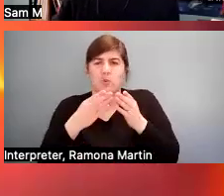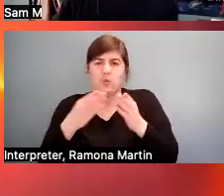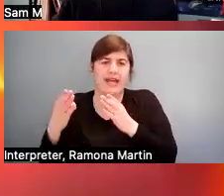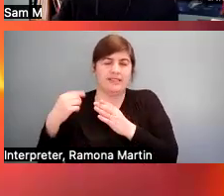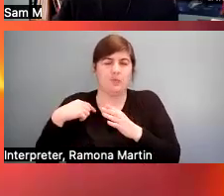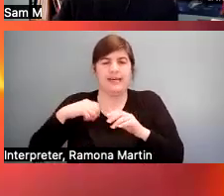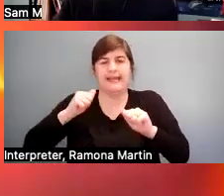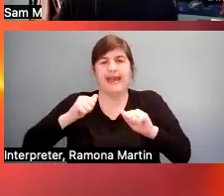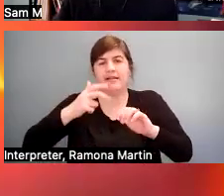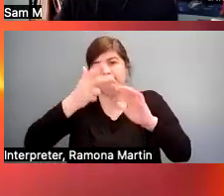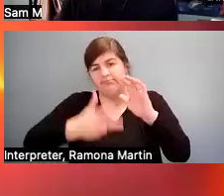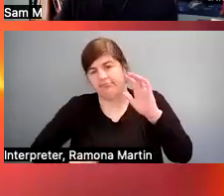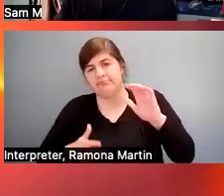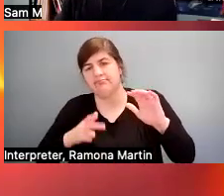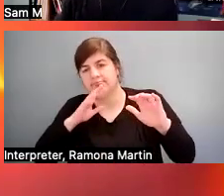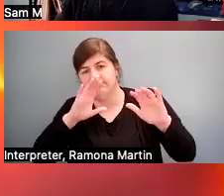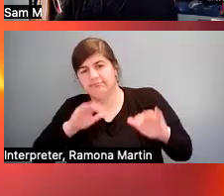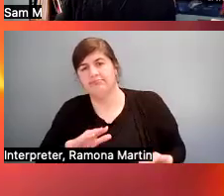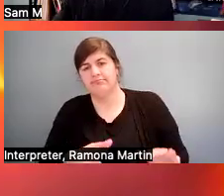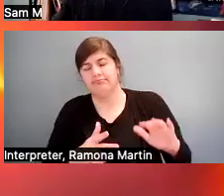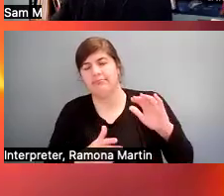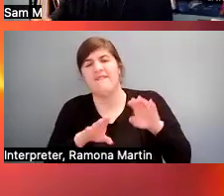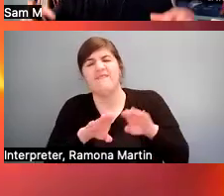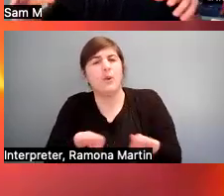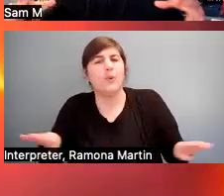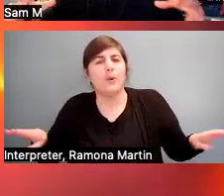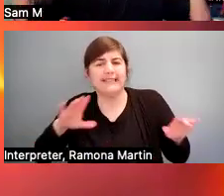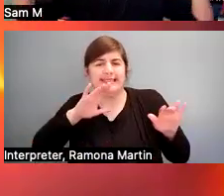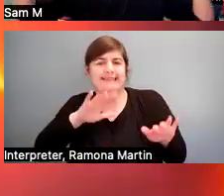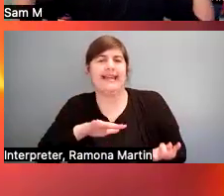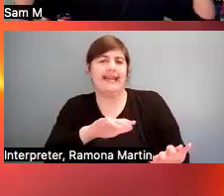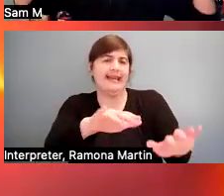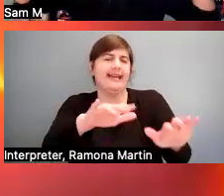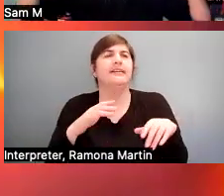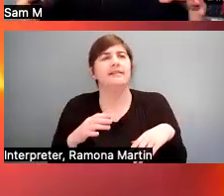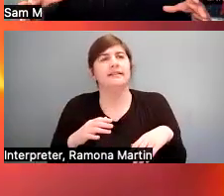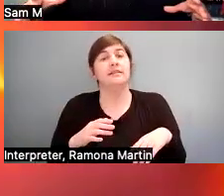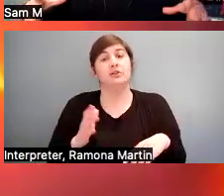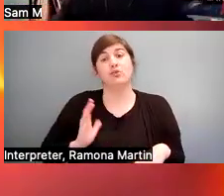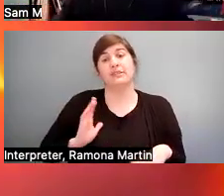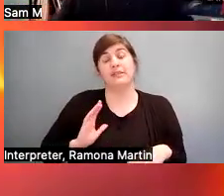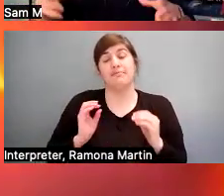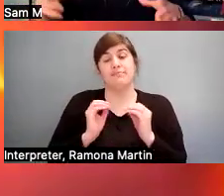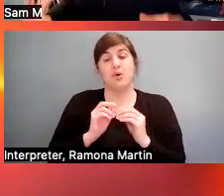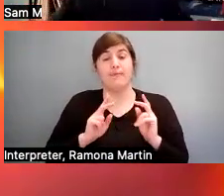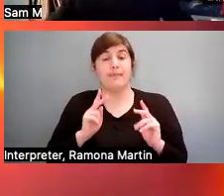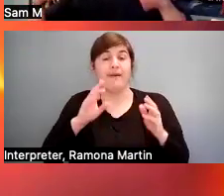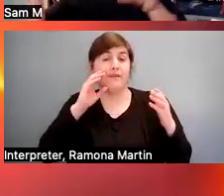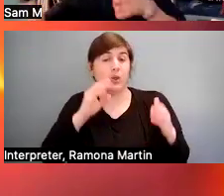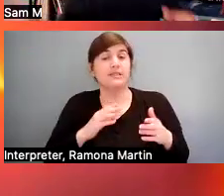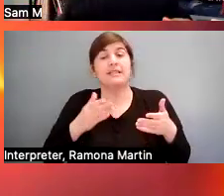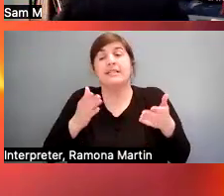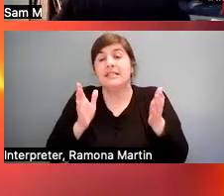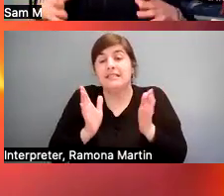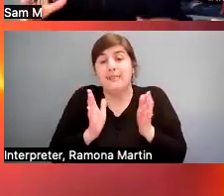kinds of submersibles or submarines, and they used to be more people focused. So it used to be a Yeah. small space for a